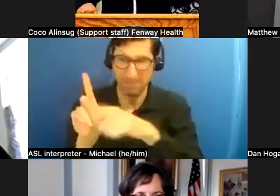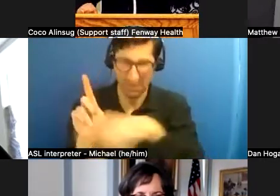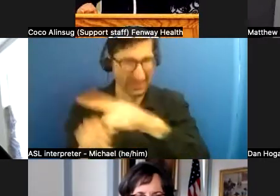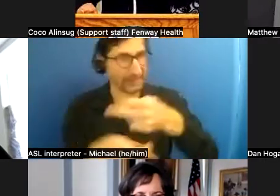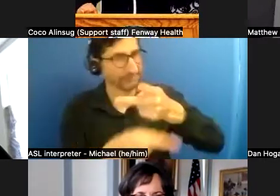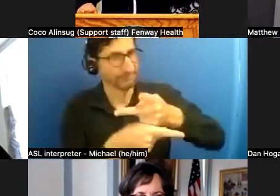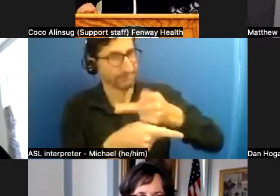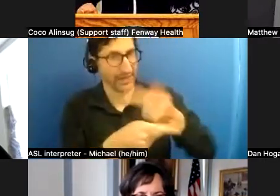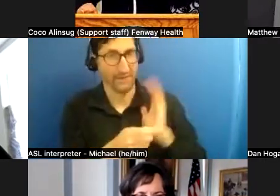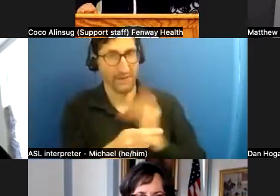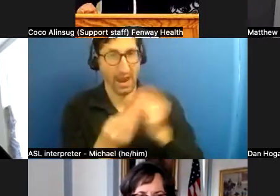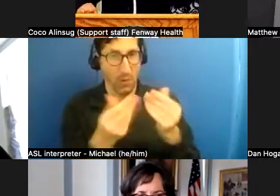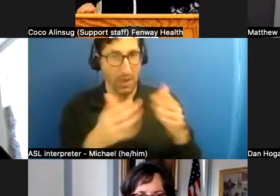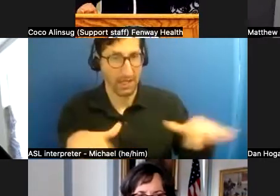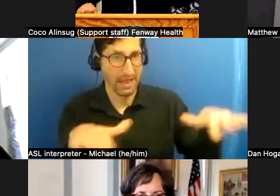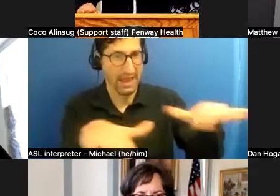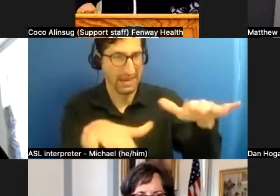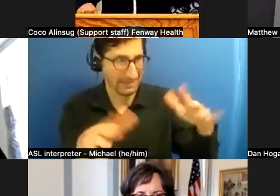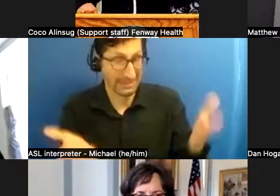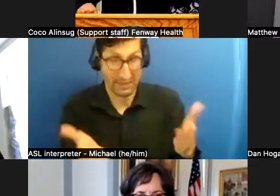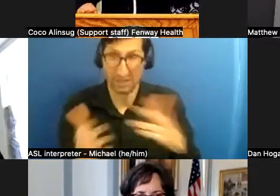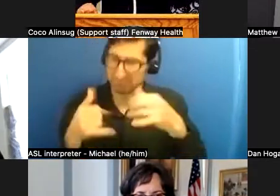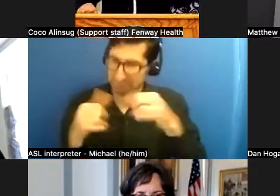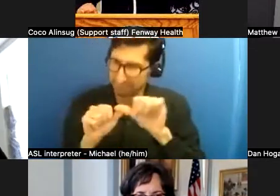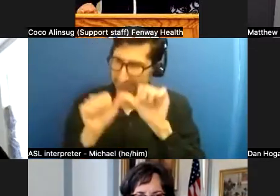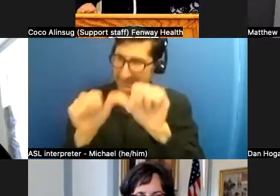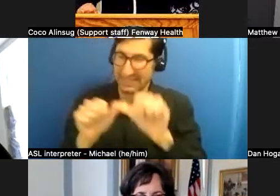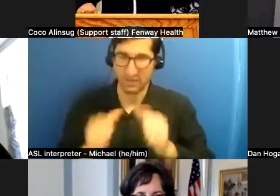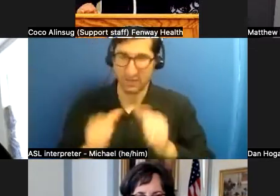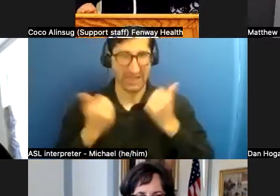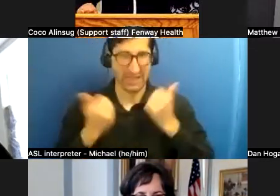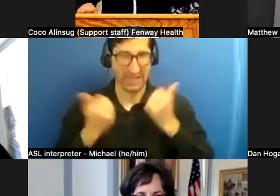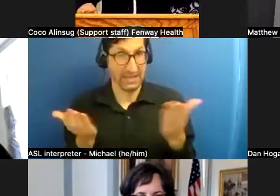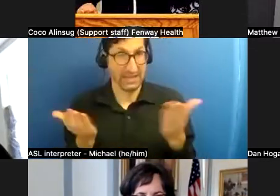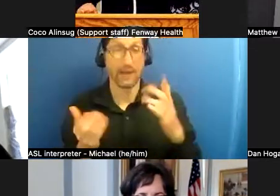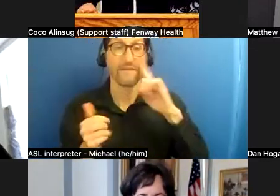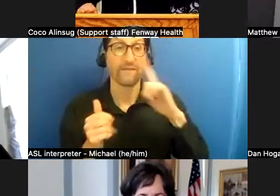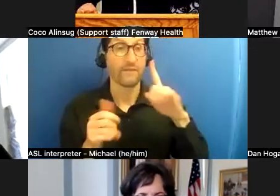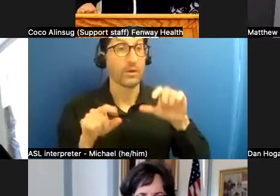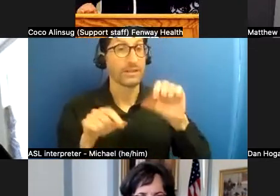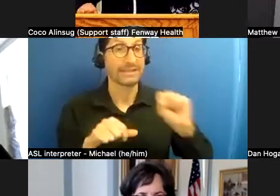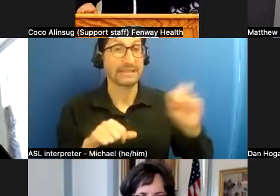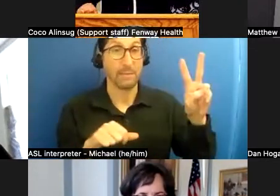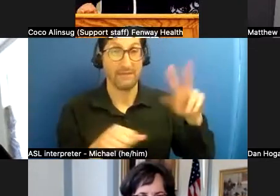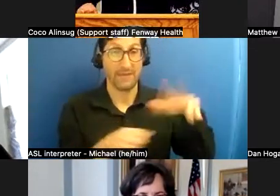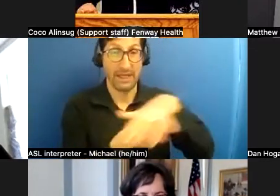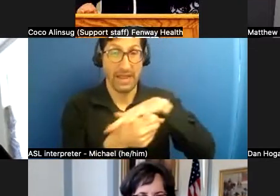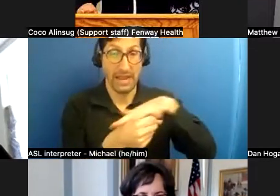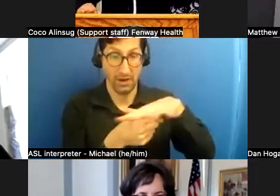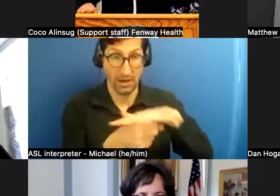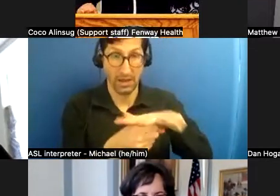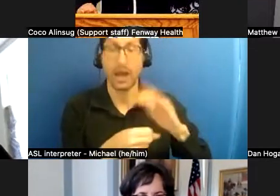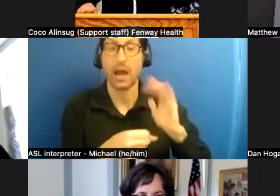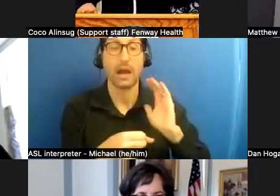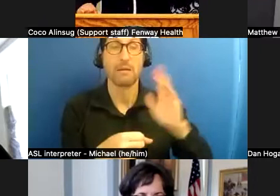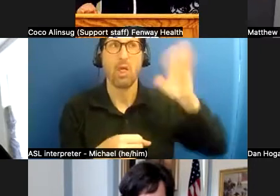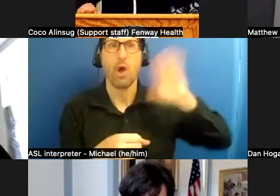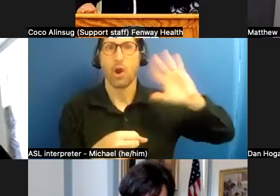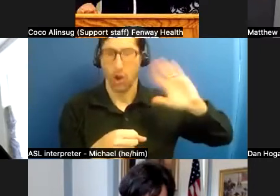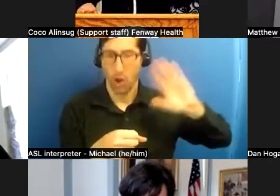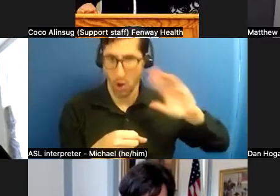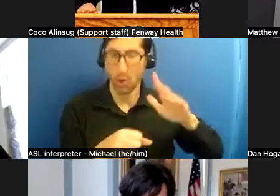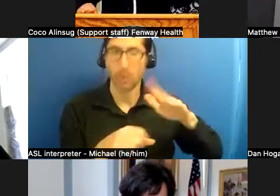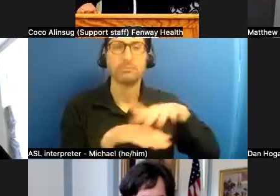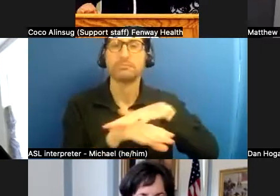that we live on and continue to live in our communities. So tonight for Somerville, Somerville sits on the ancestral